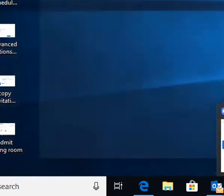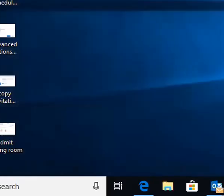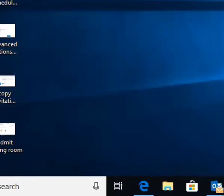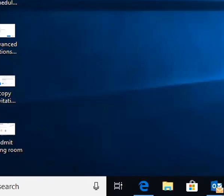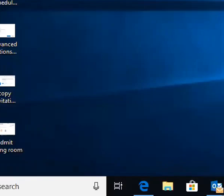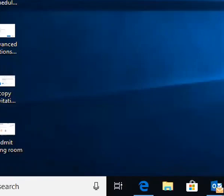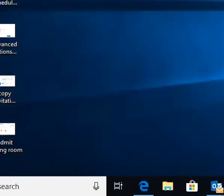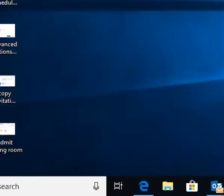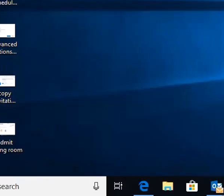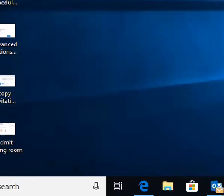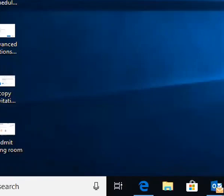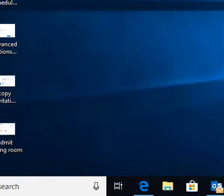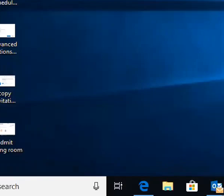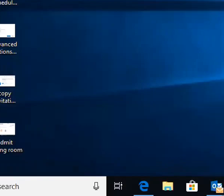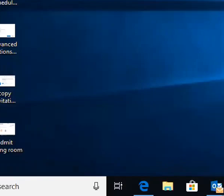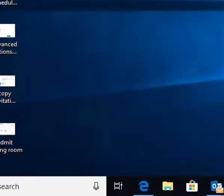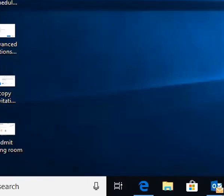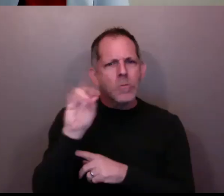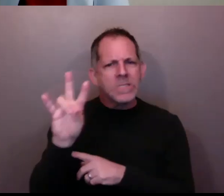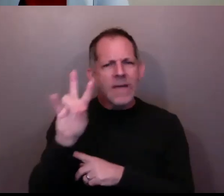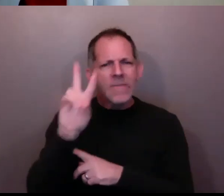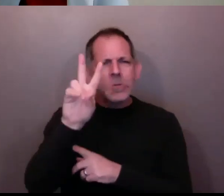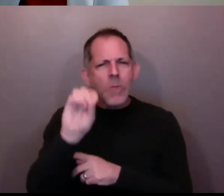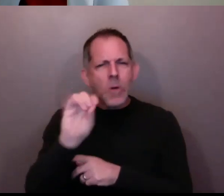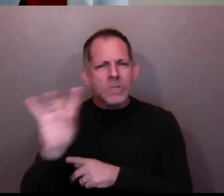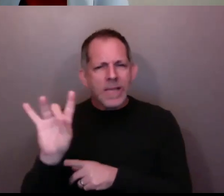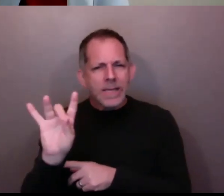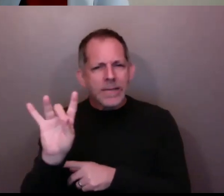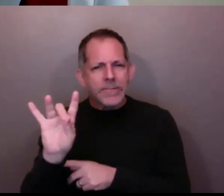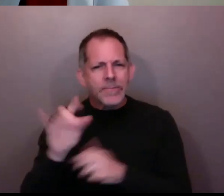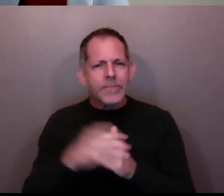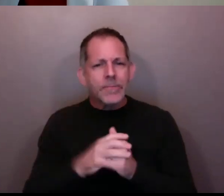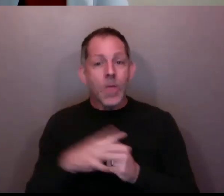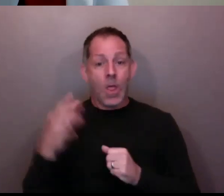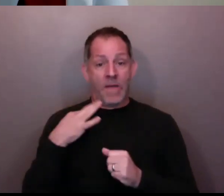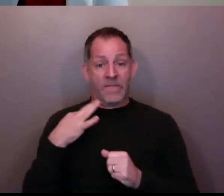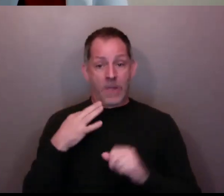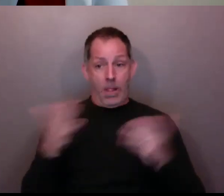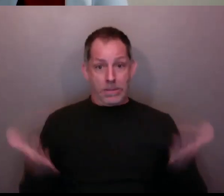8, our volunteers staffed emergency call centers.